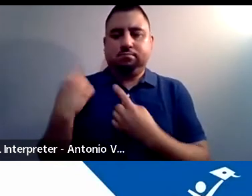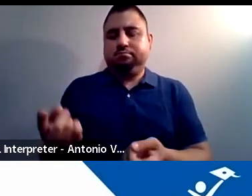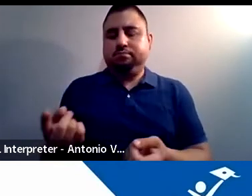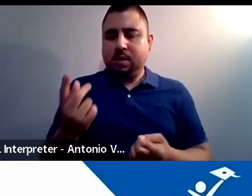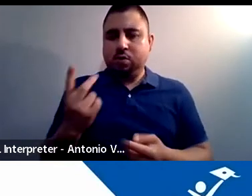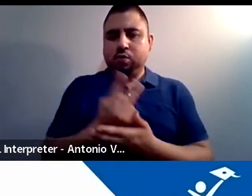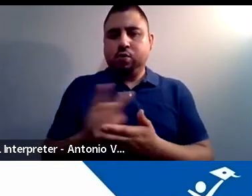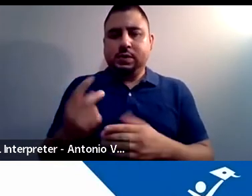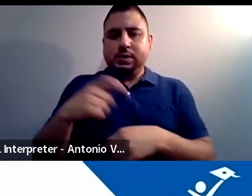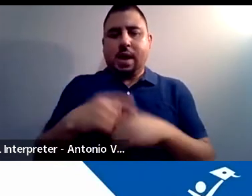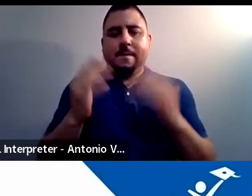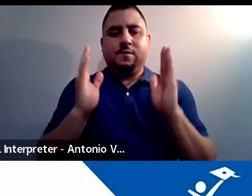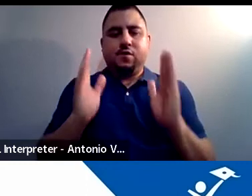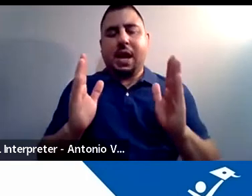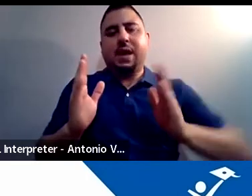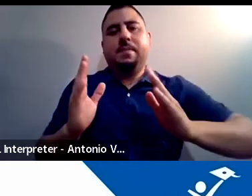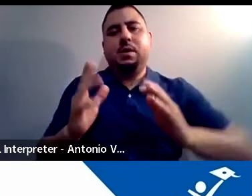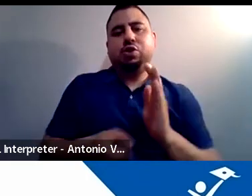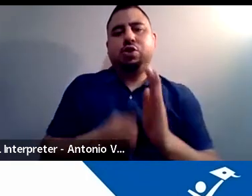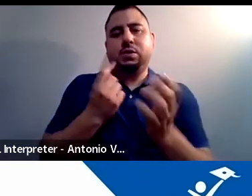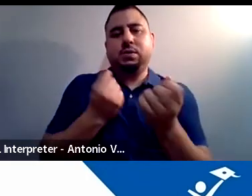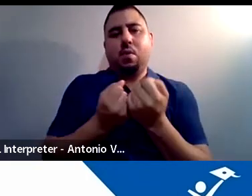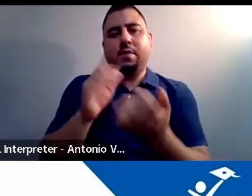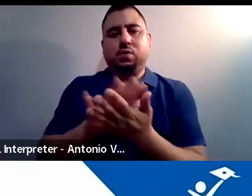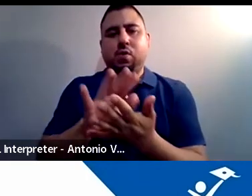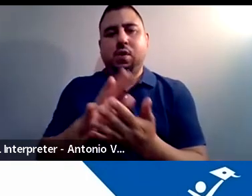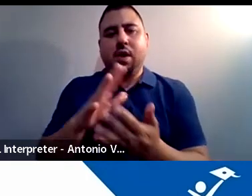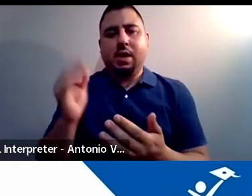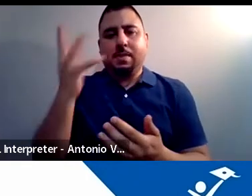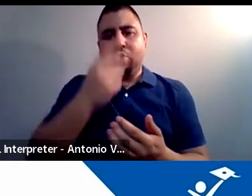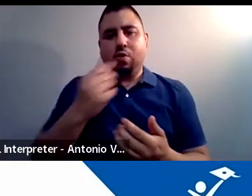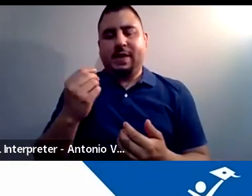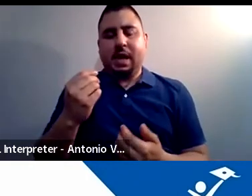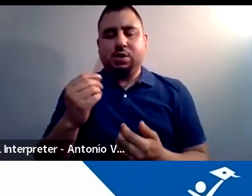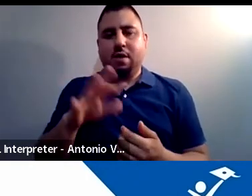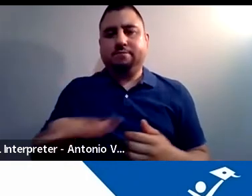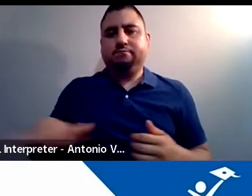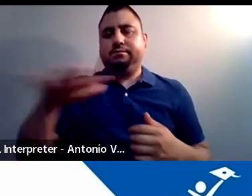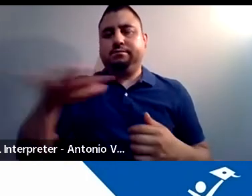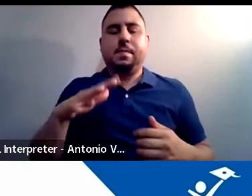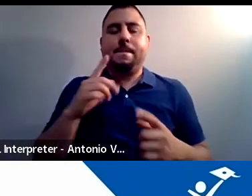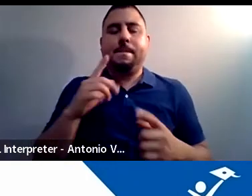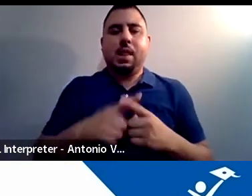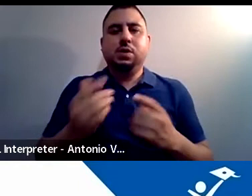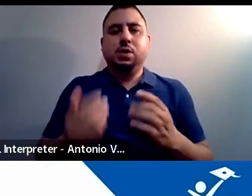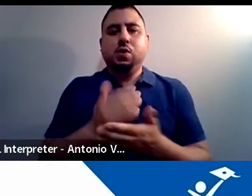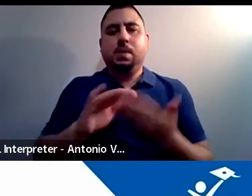In a 2-week time frame, just in the support of the school and the beautification of it. Also the new